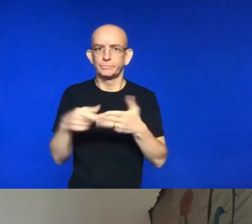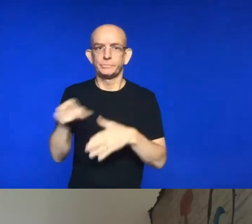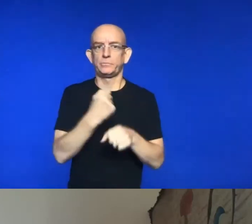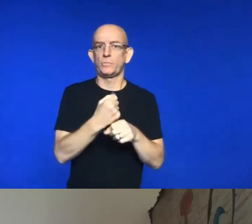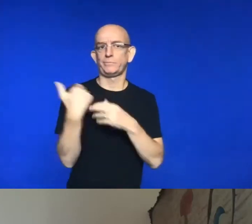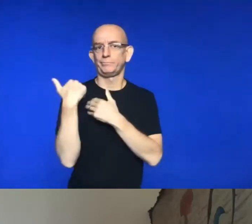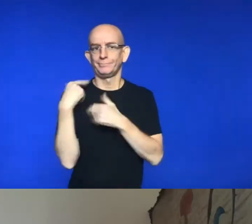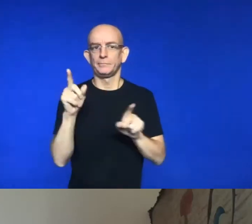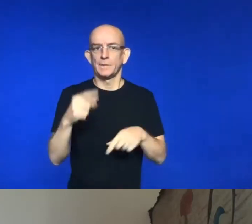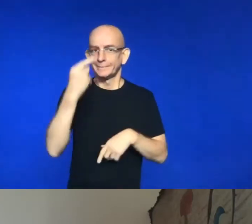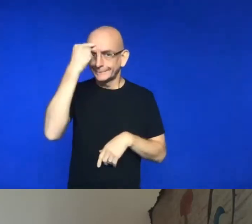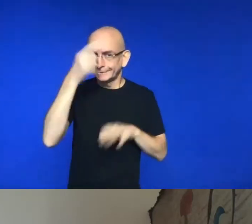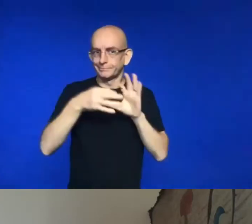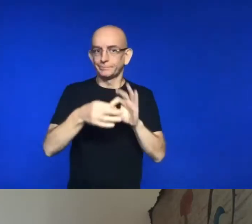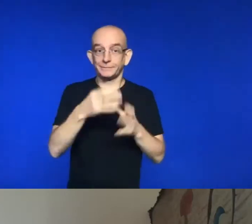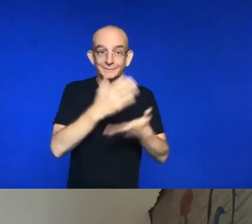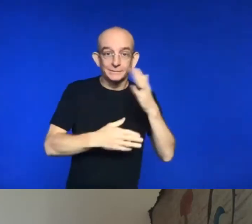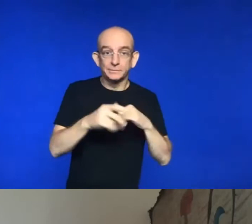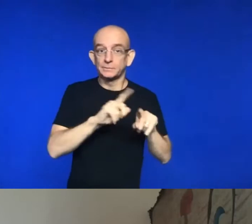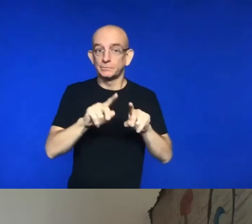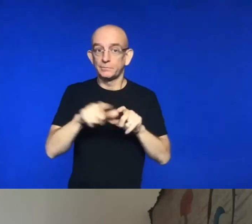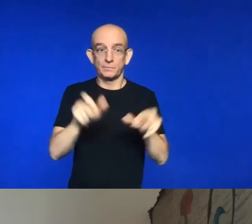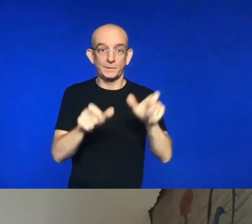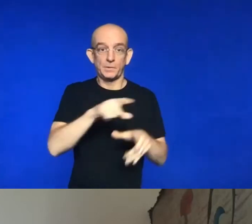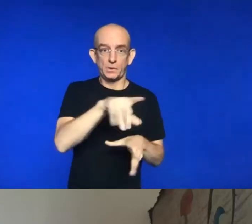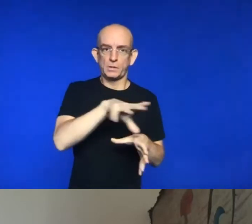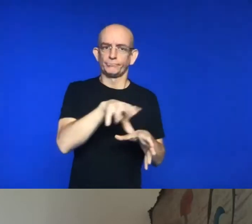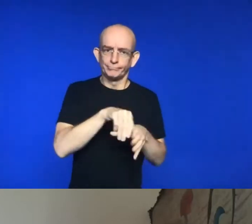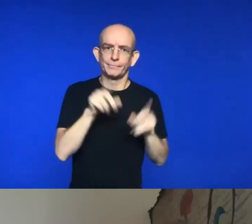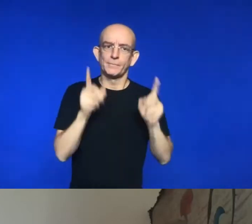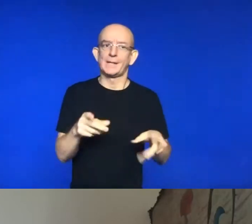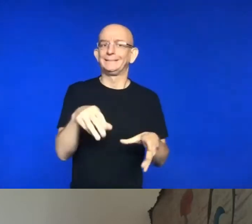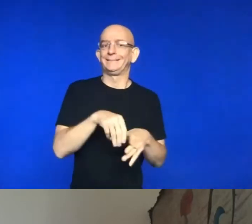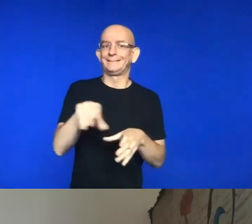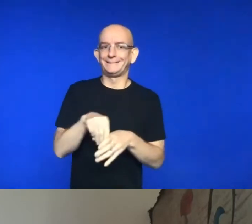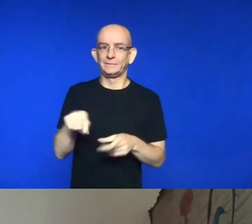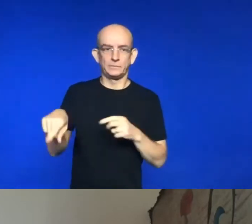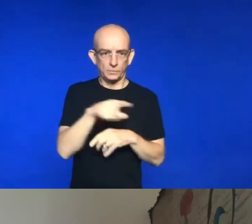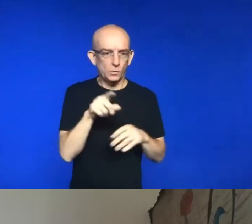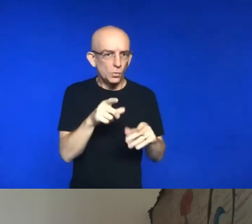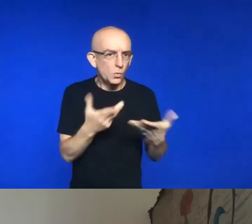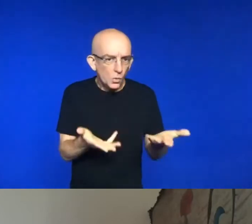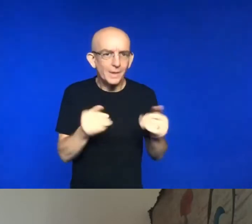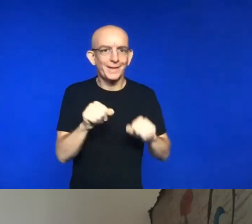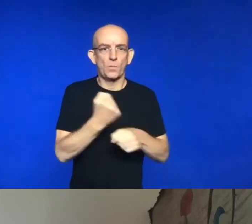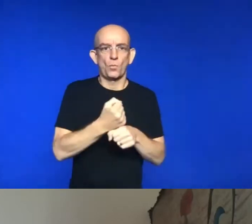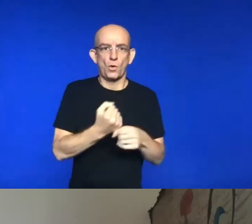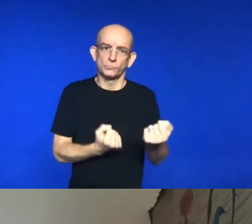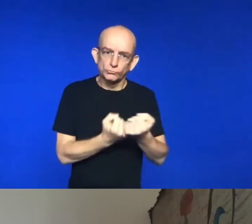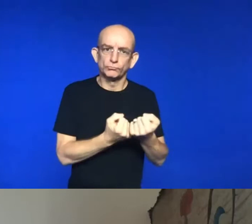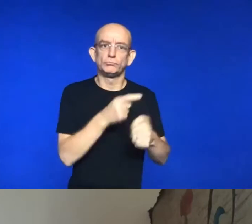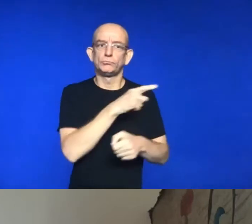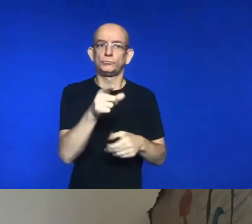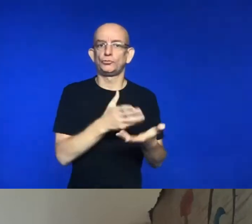support the rights of persons with disabilities are with you every step of the way. Thank you, and back to you. Thank you